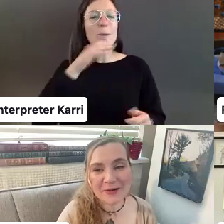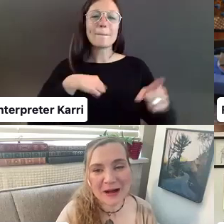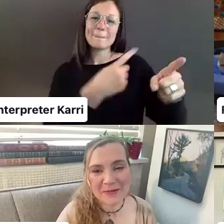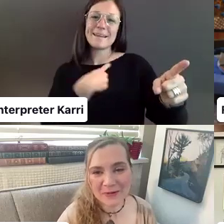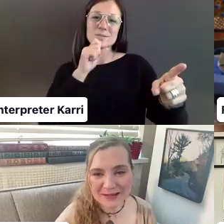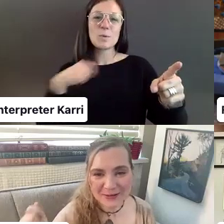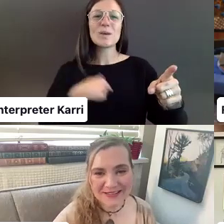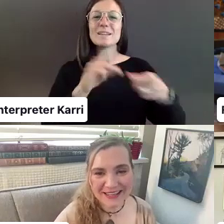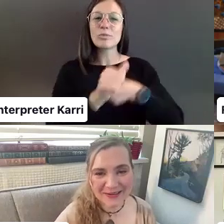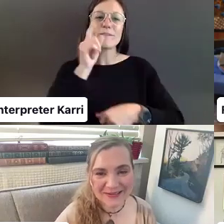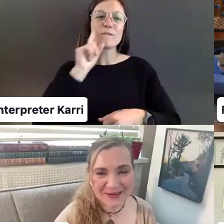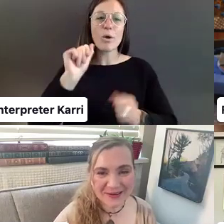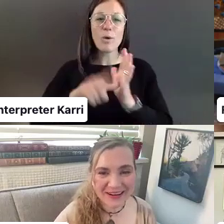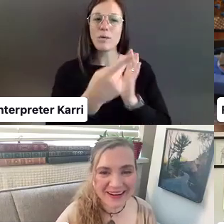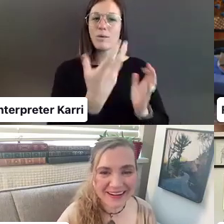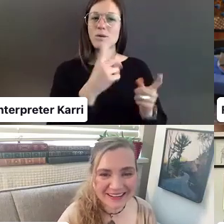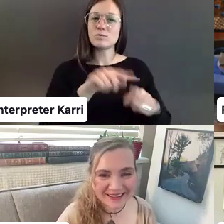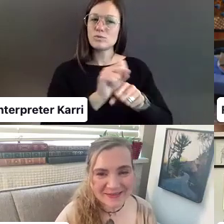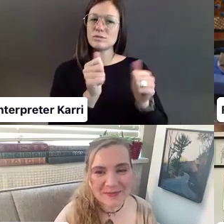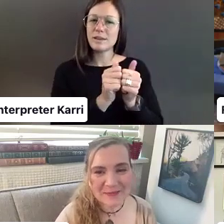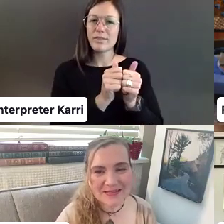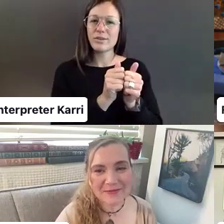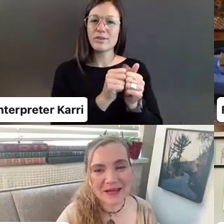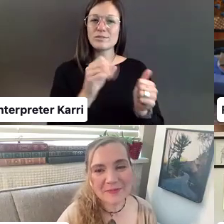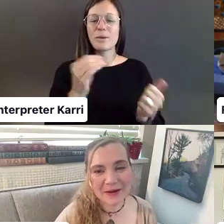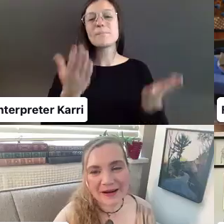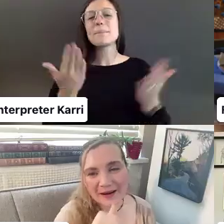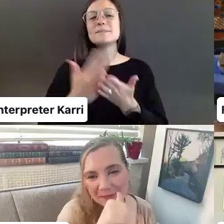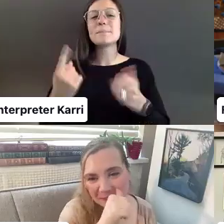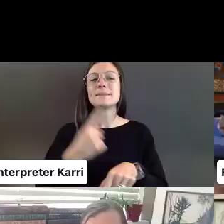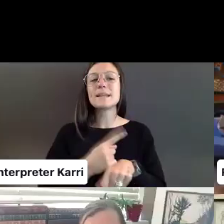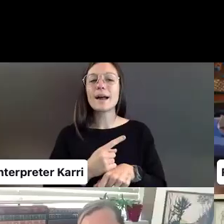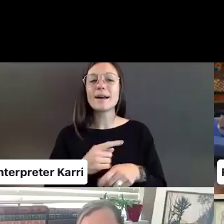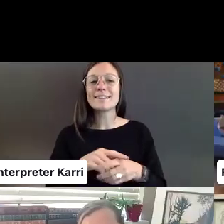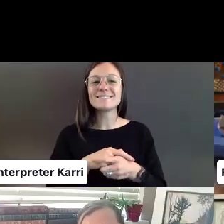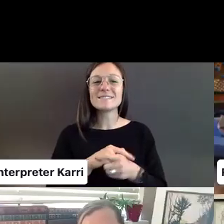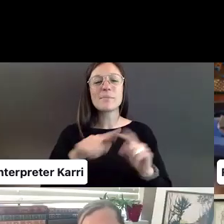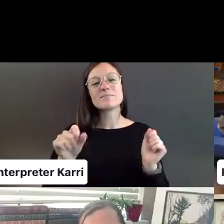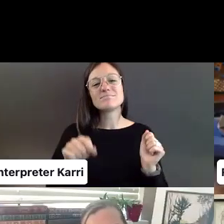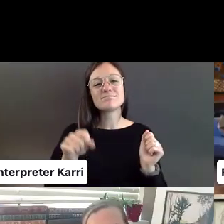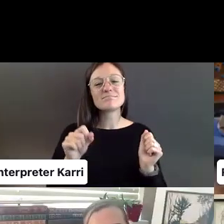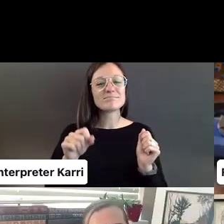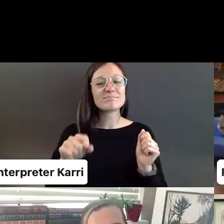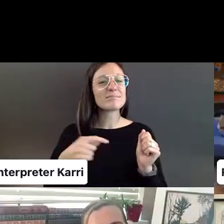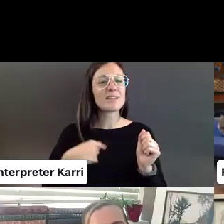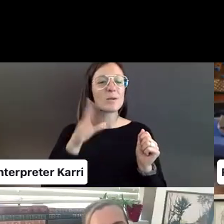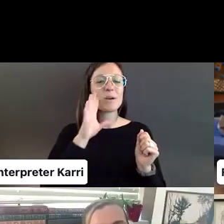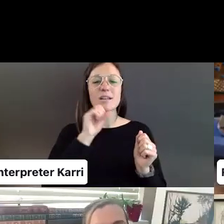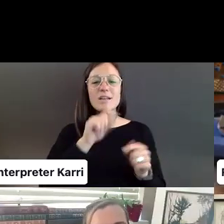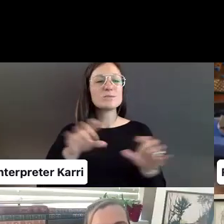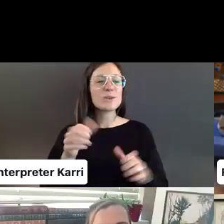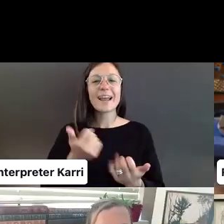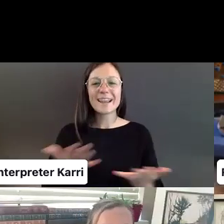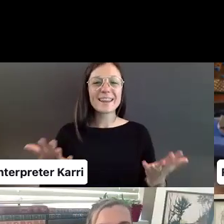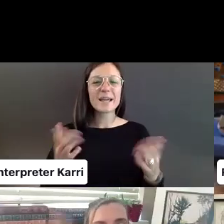threatened for a while we wanted to work together, so maybe someday. But yeah, I would love to do anything.